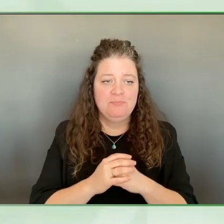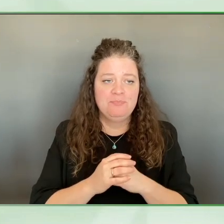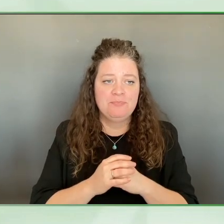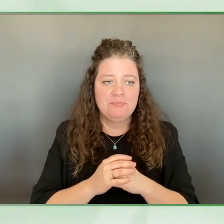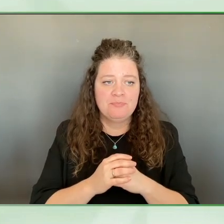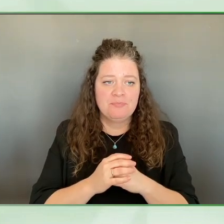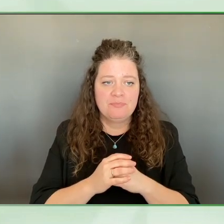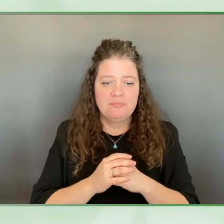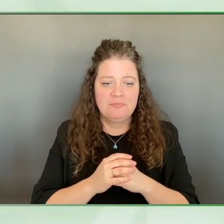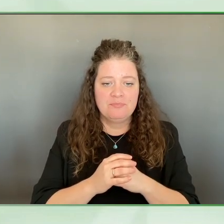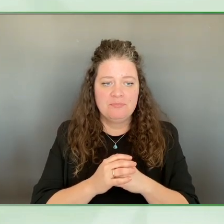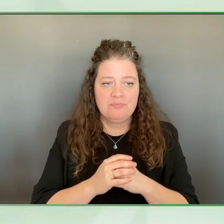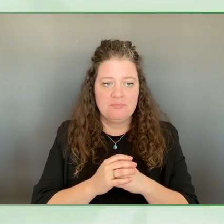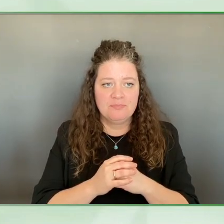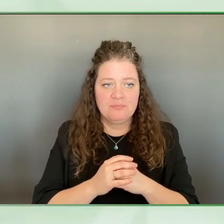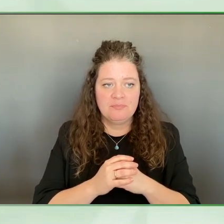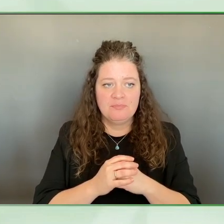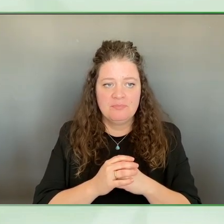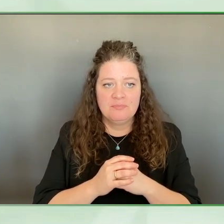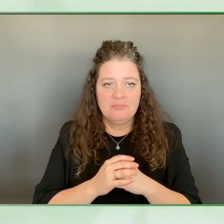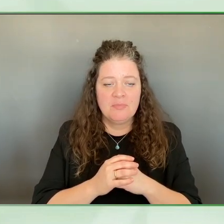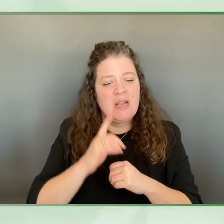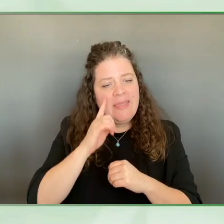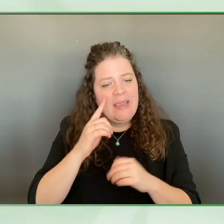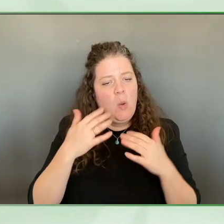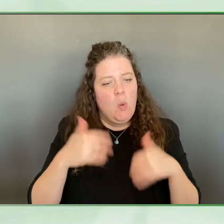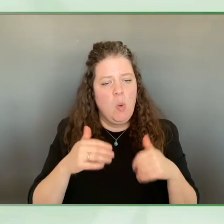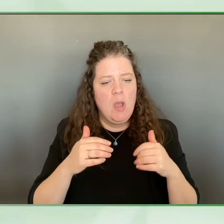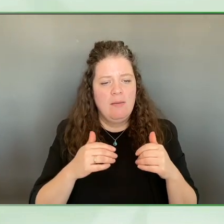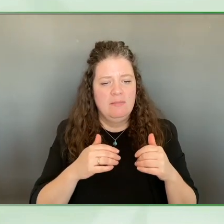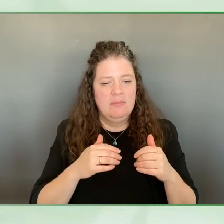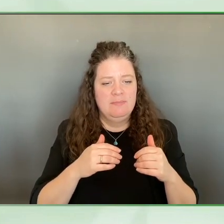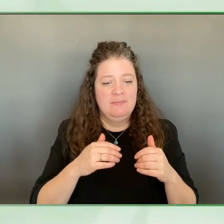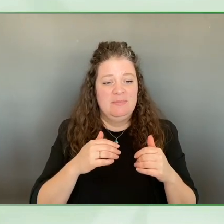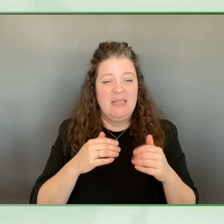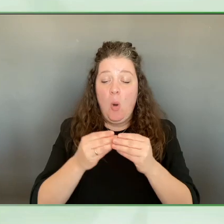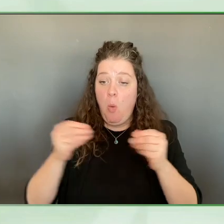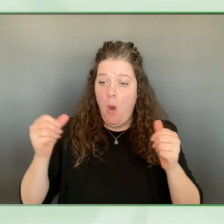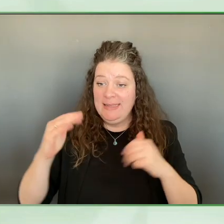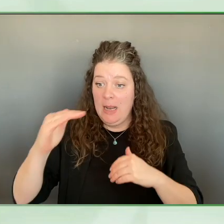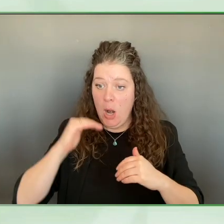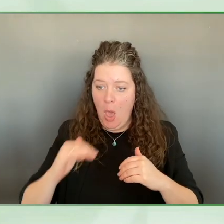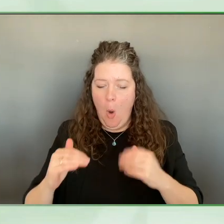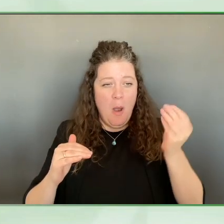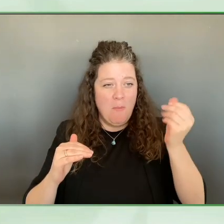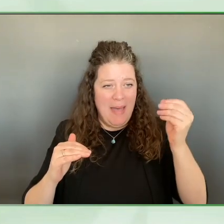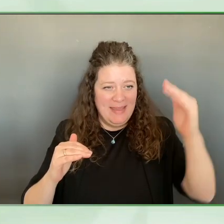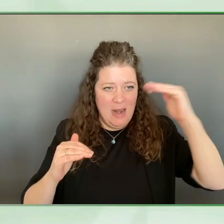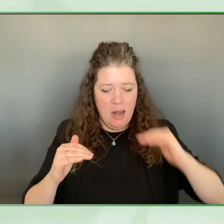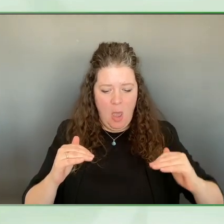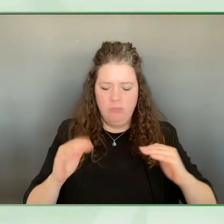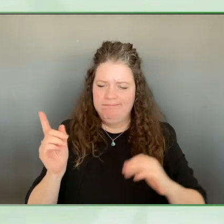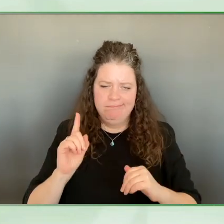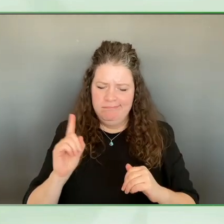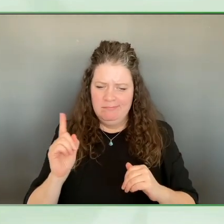is low cost is not achieved by cutting quality. Quality is absolutely non-negotiable. It is what it